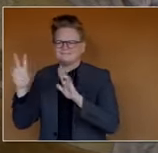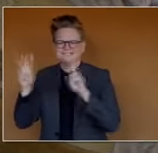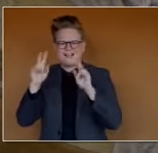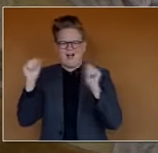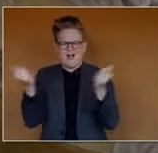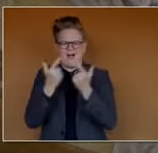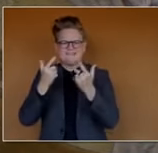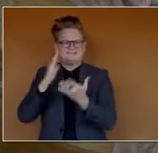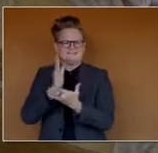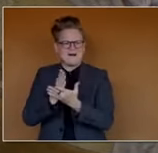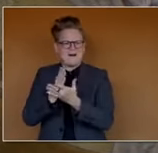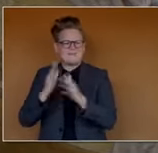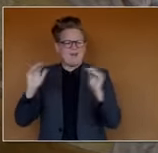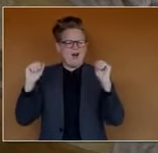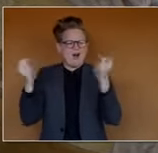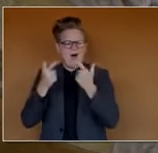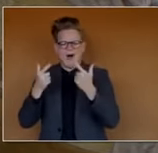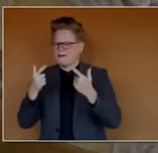All right, I'll just keep going.